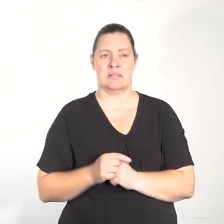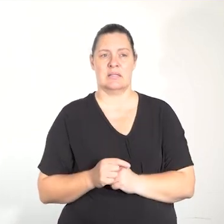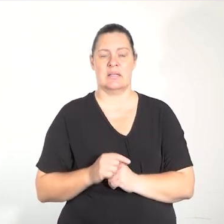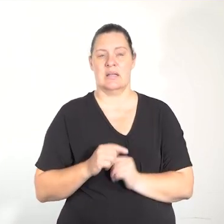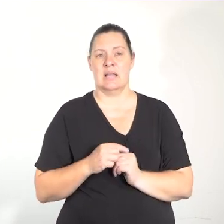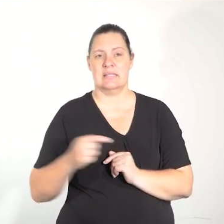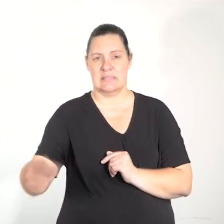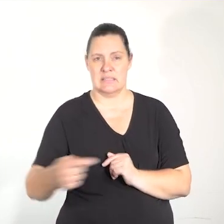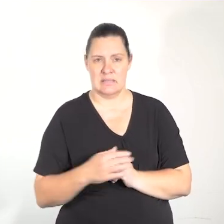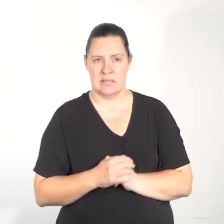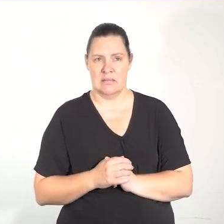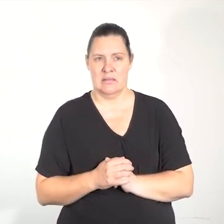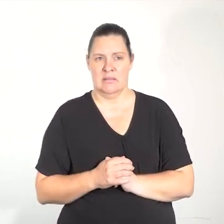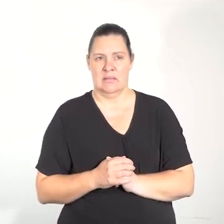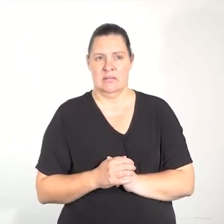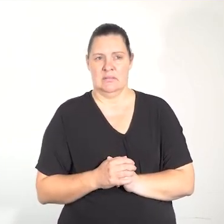which is distance.